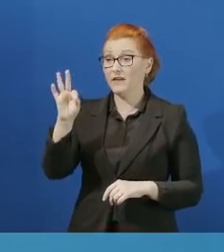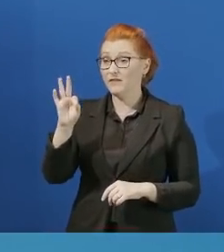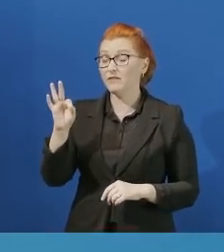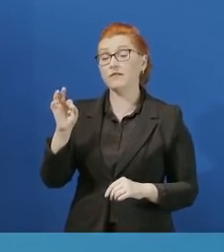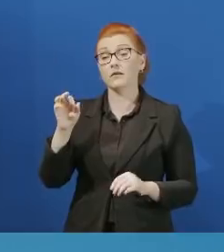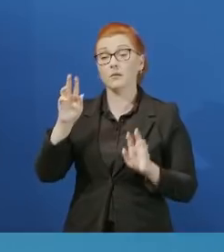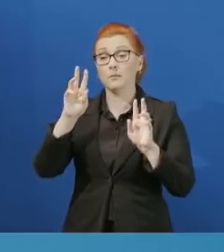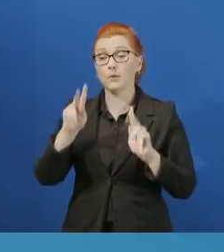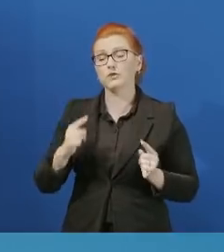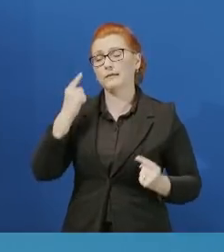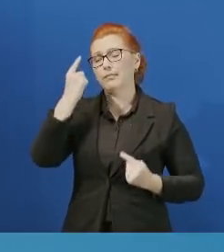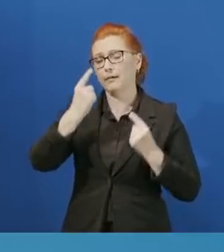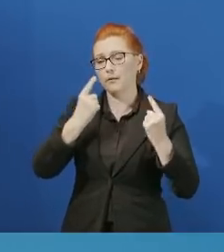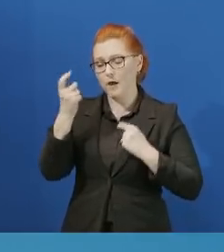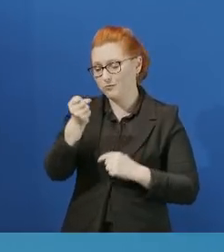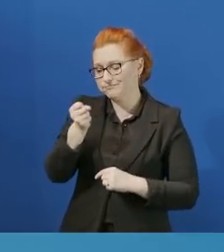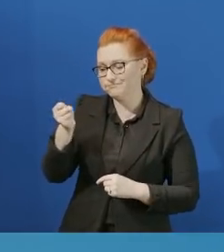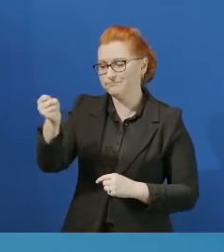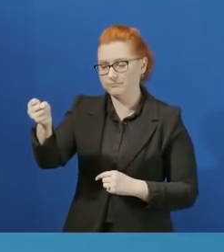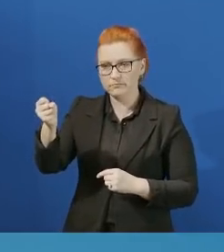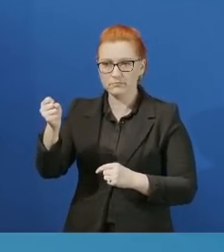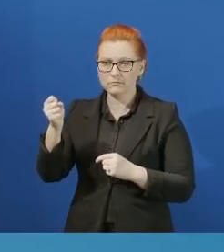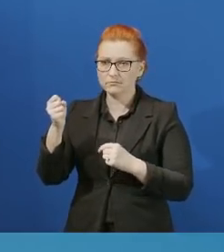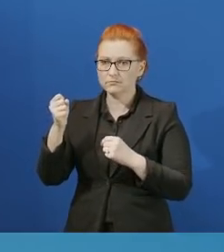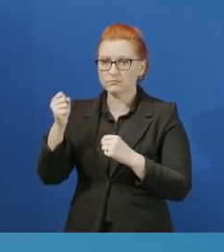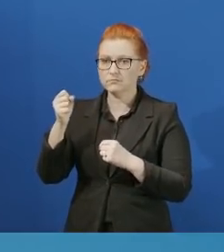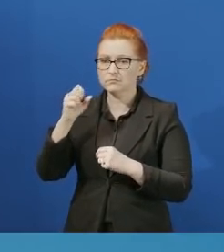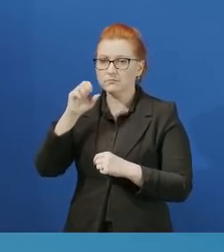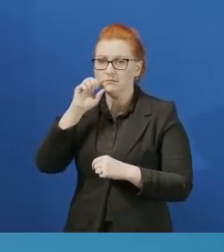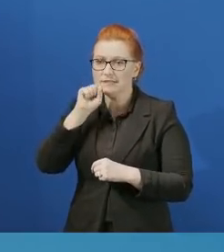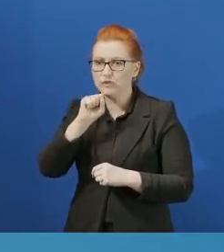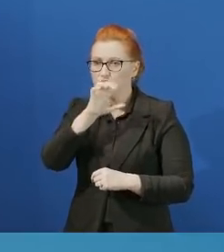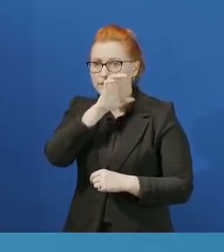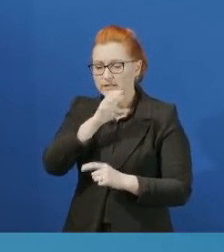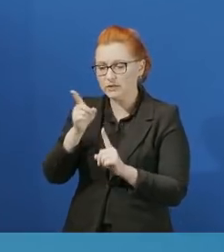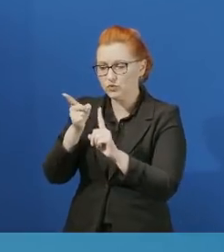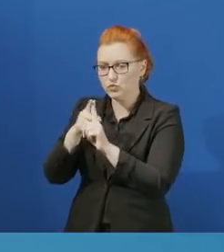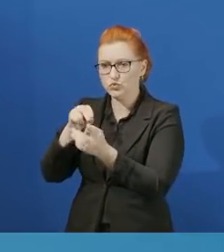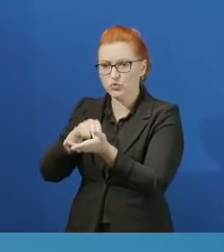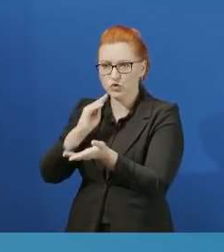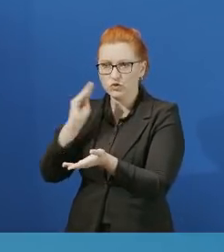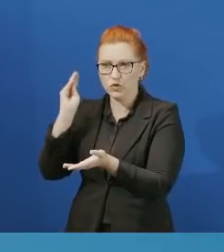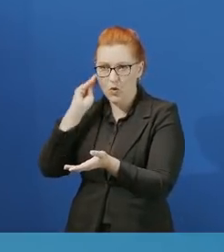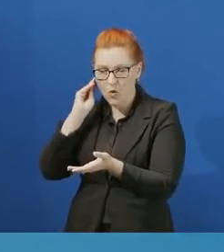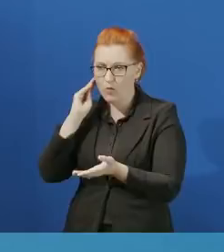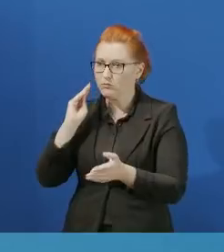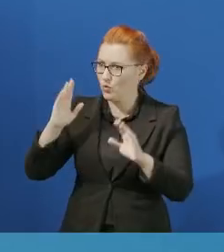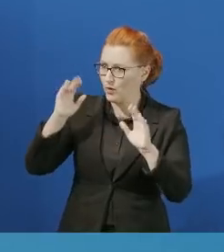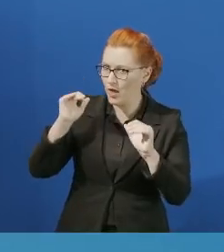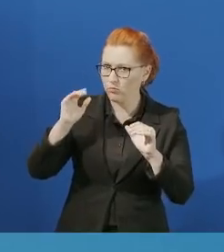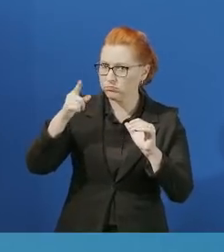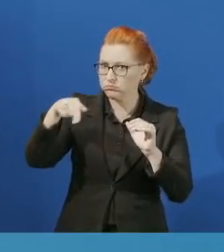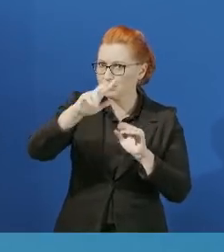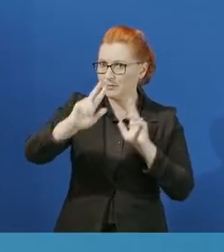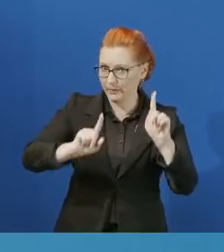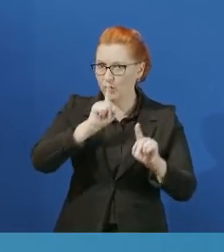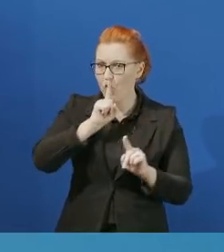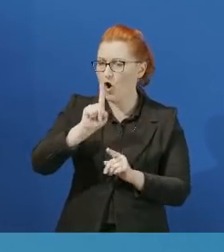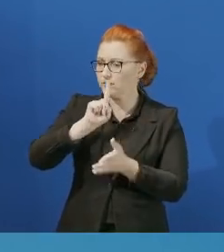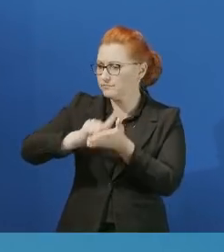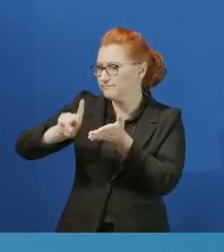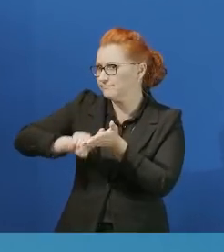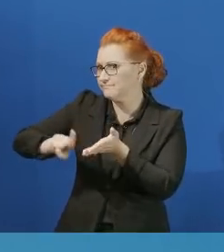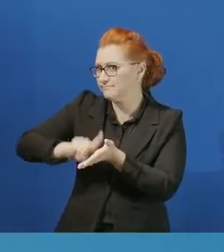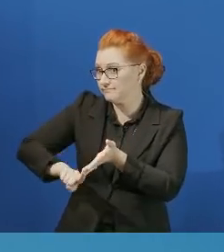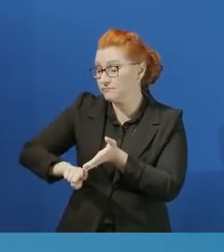we would recommend talking to the administration. So we have developed letters that they can use to send out information to